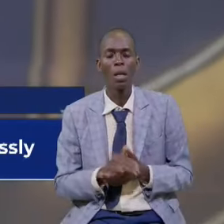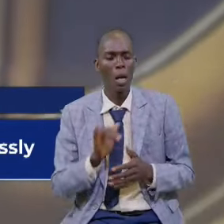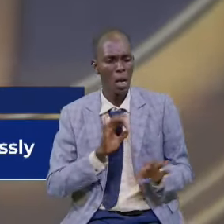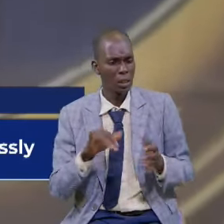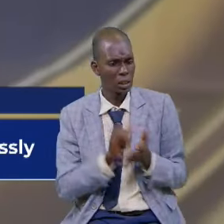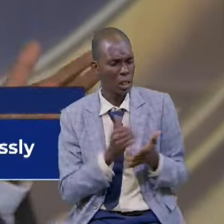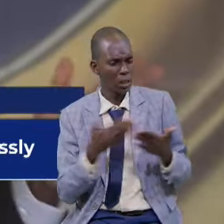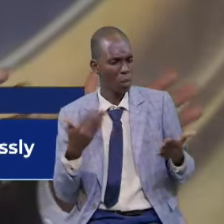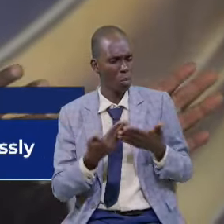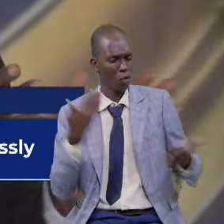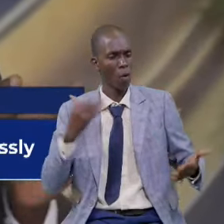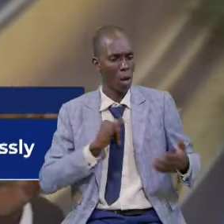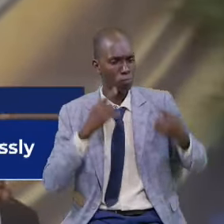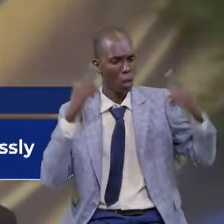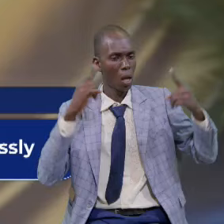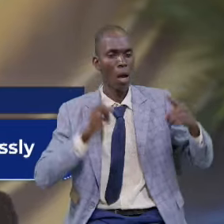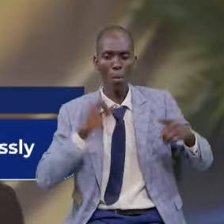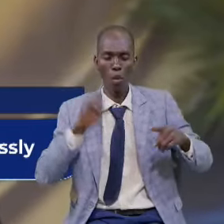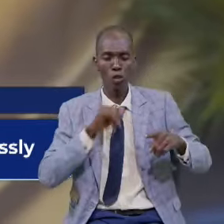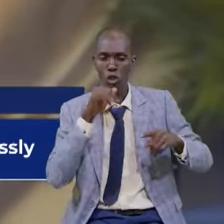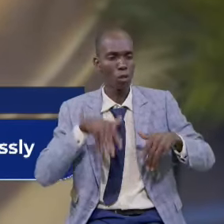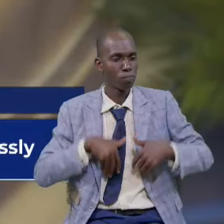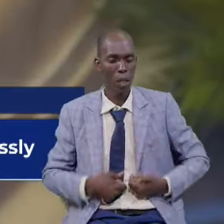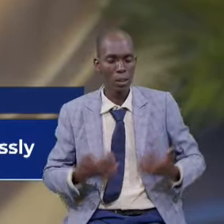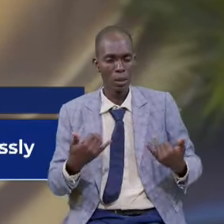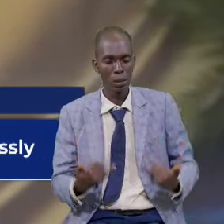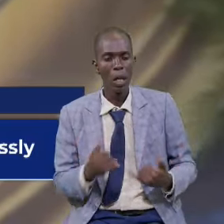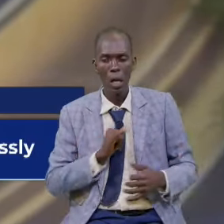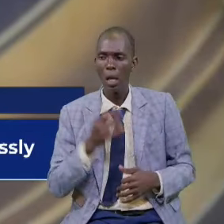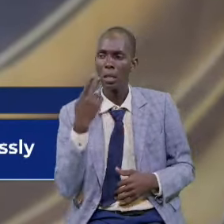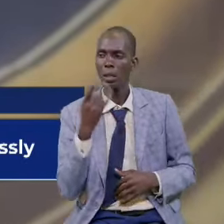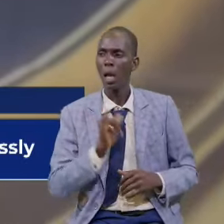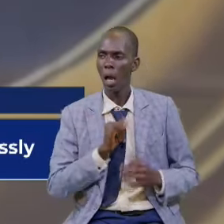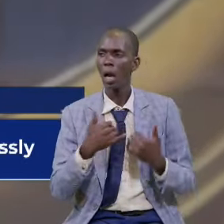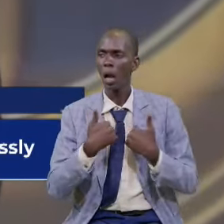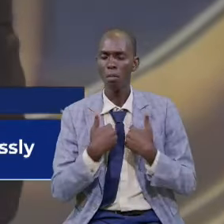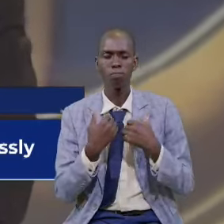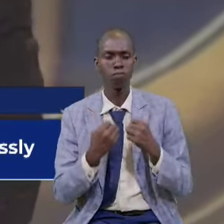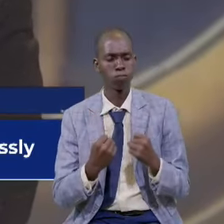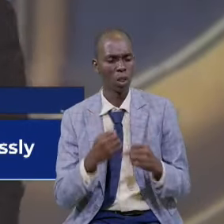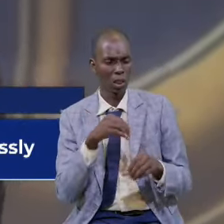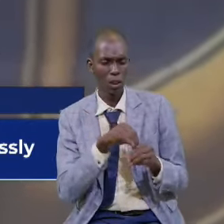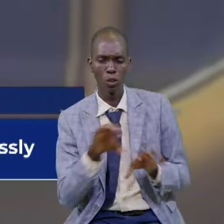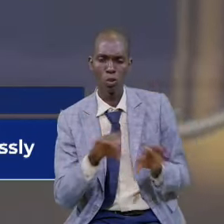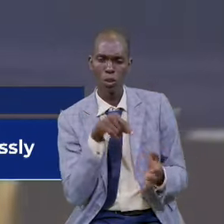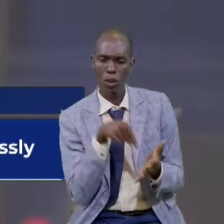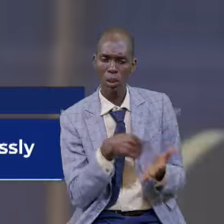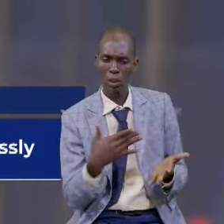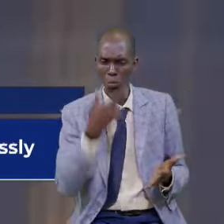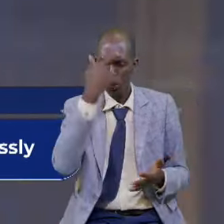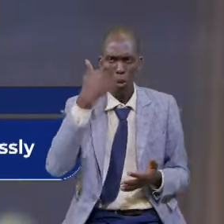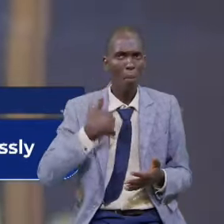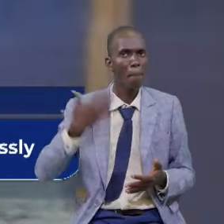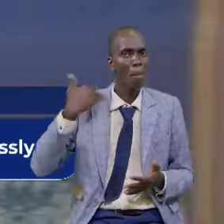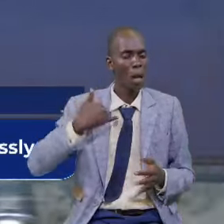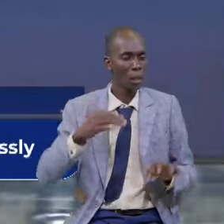maximize that. That's the area of my strength. That's the area of my talent. That's the area of my ability. That's